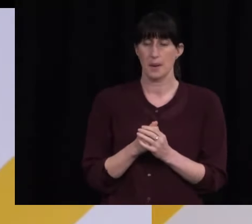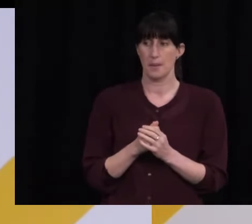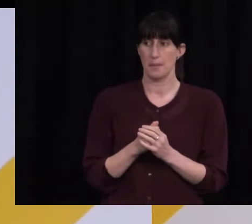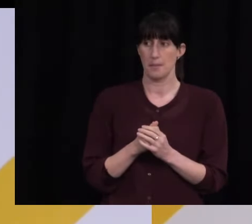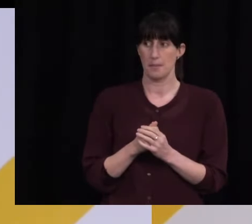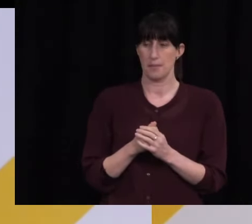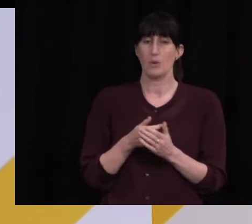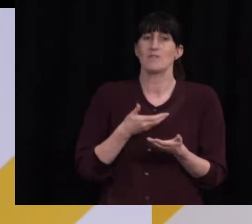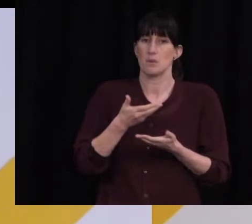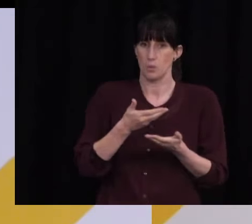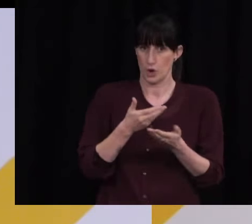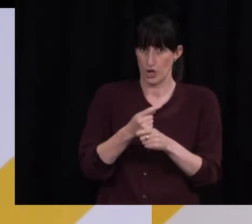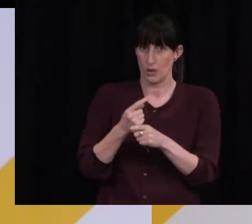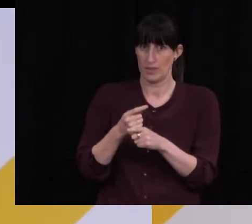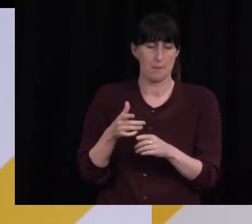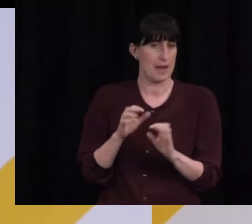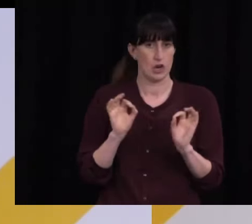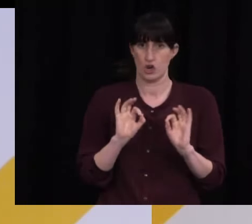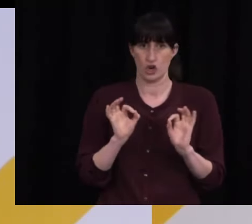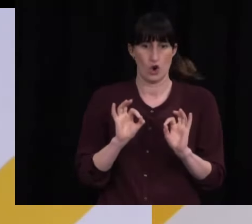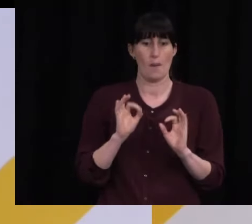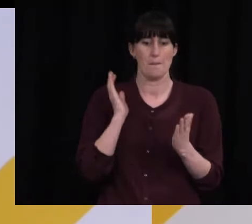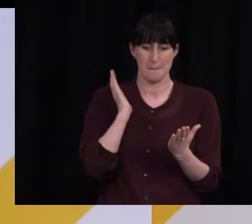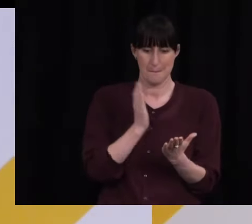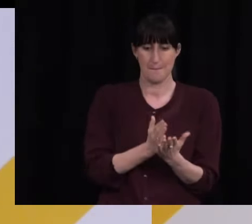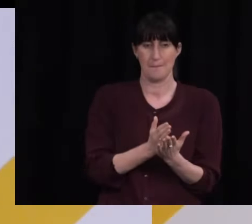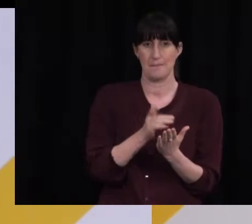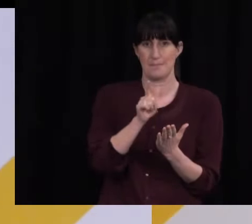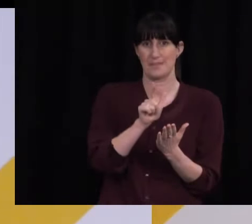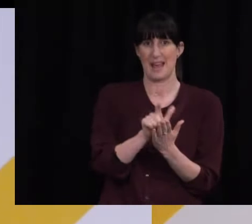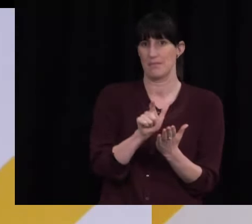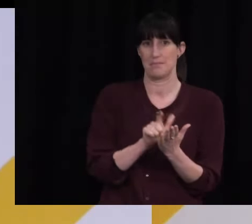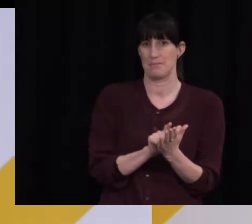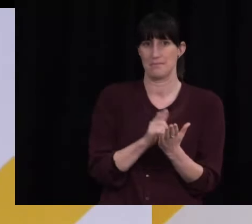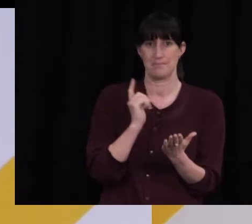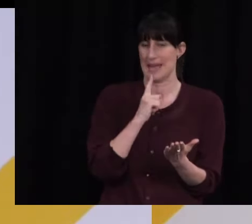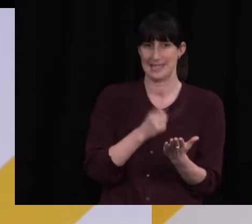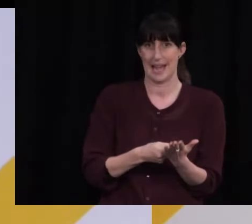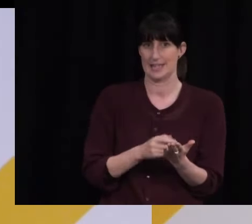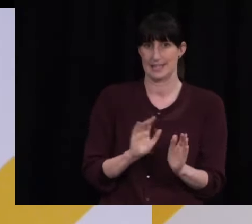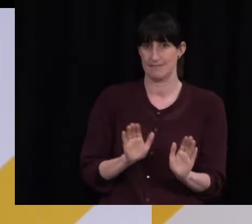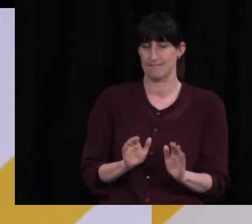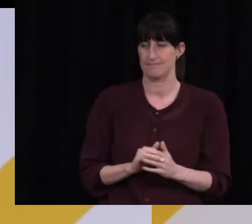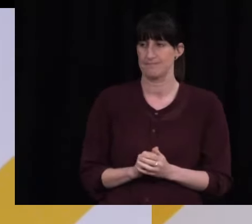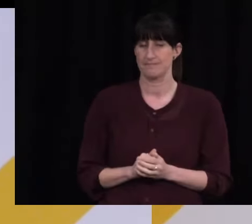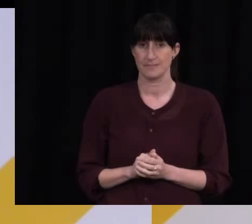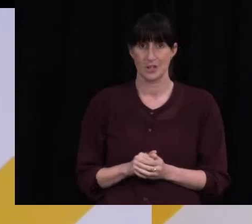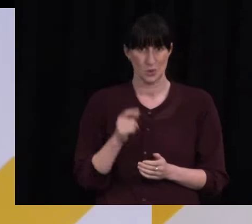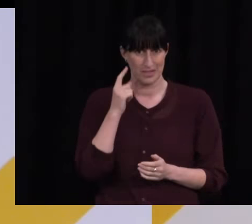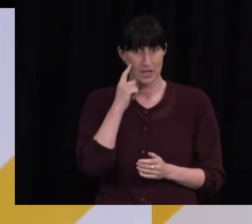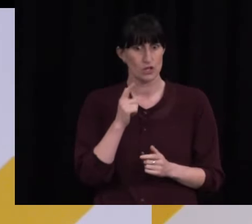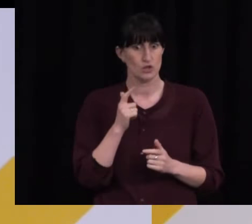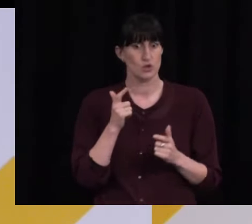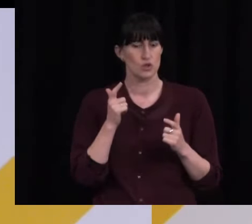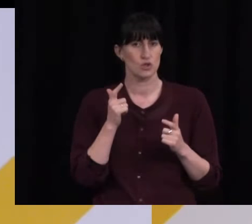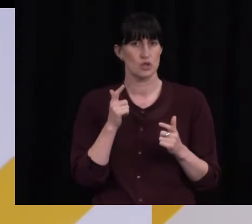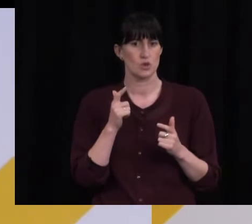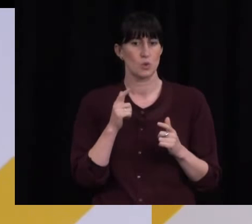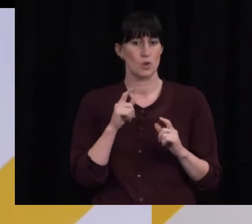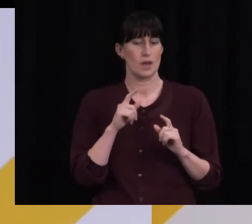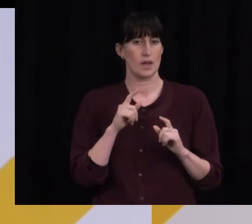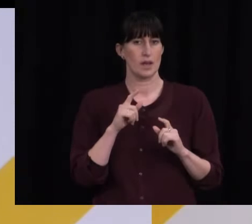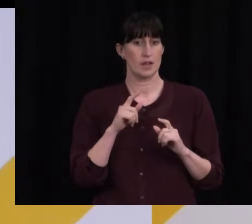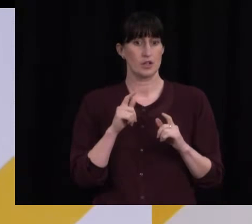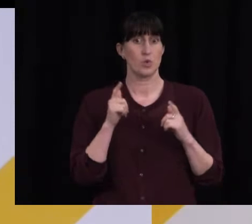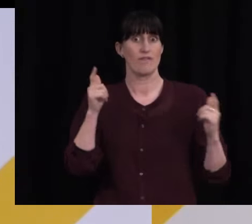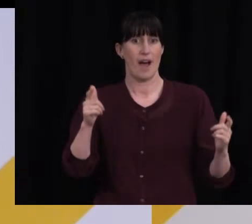taking a step there to add that safety, but that's not a step we've taken at this stage. Would that be too far for you? Would that be seen as too much of an infringement? It's